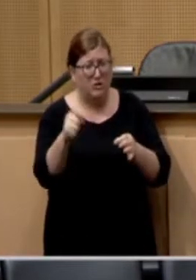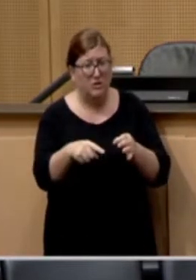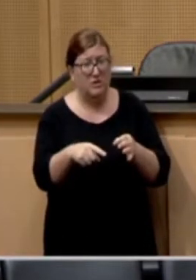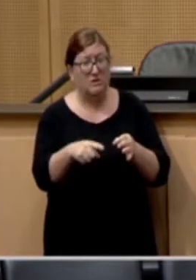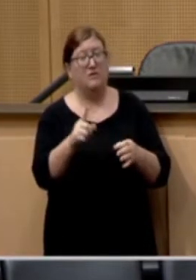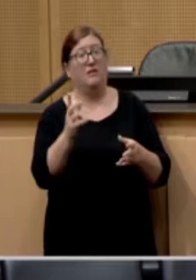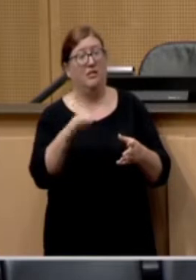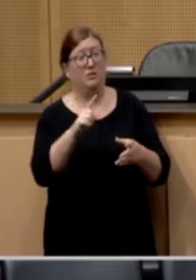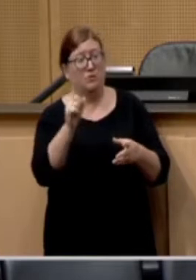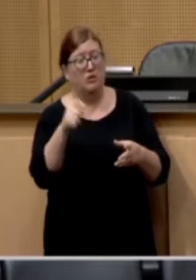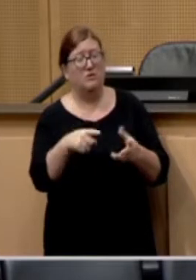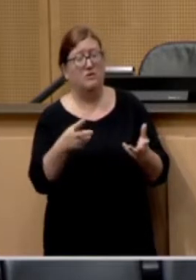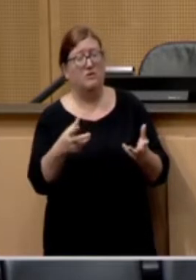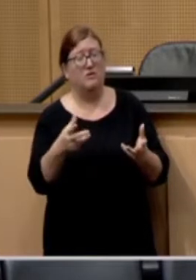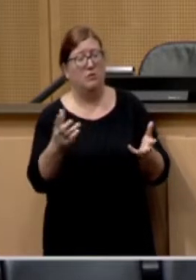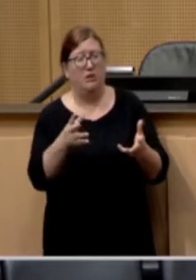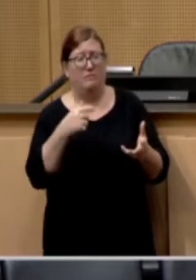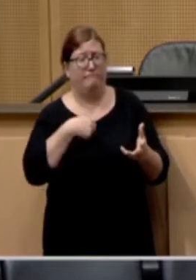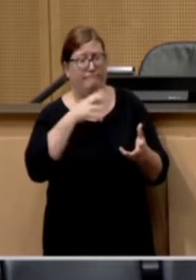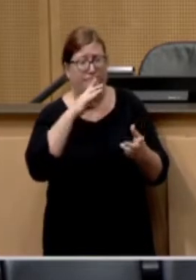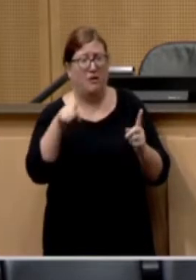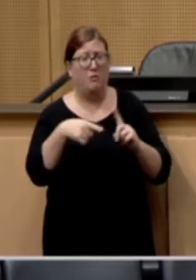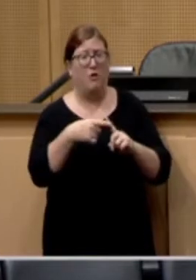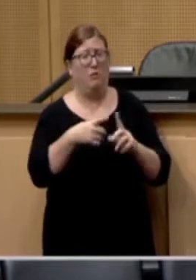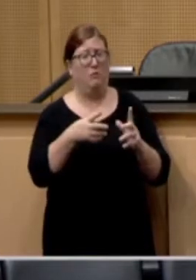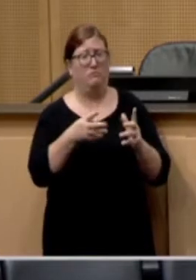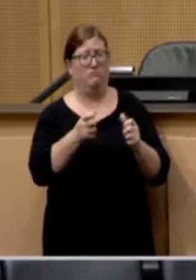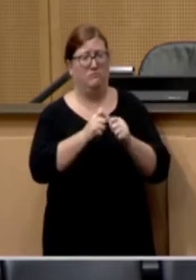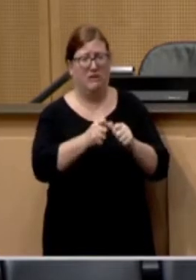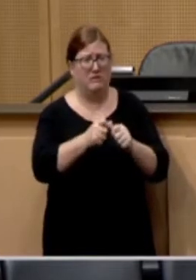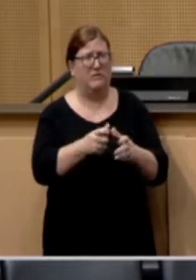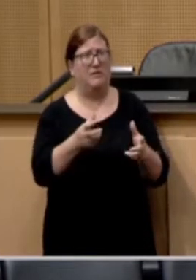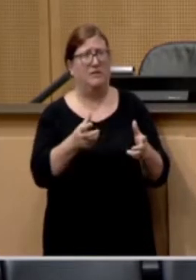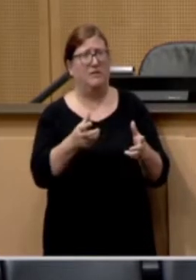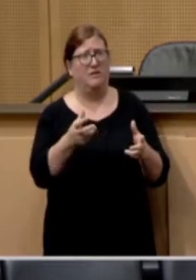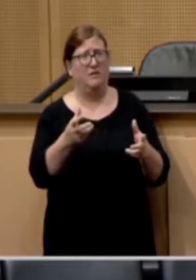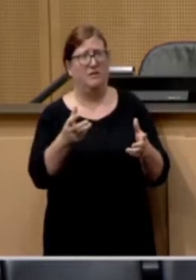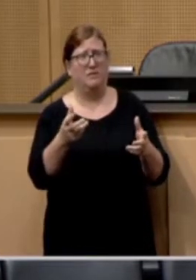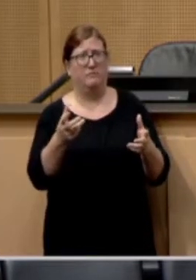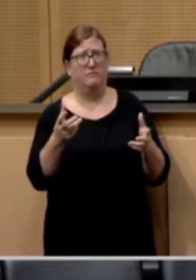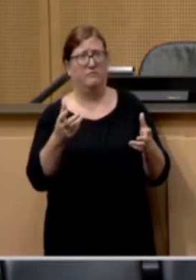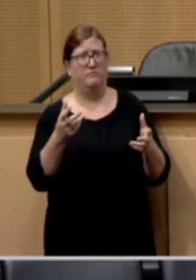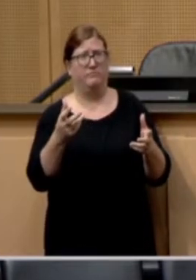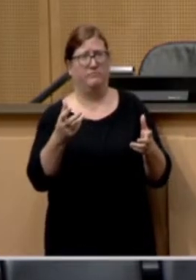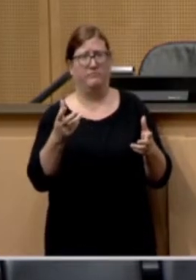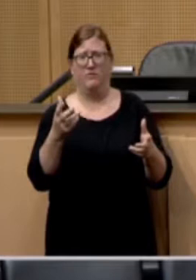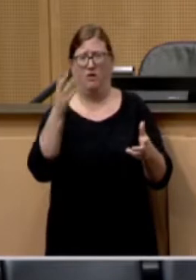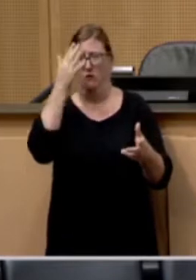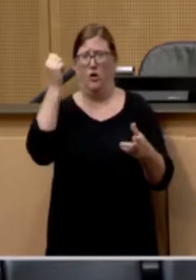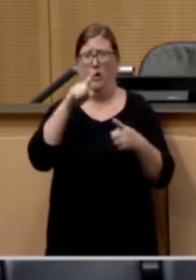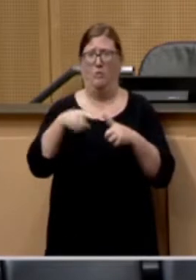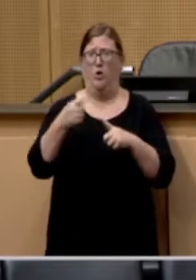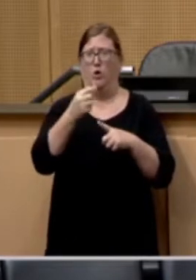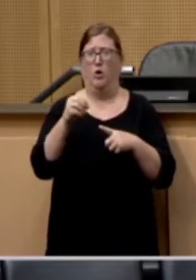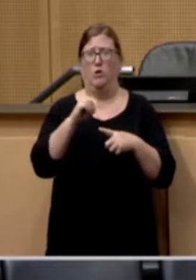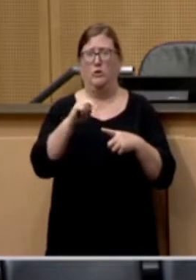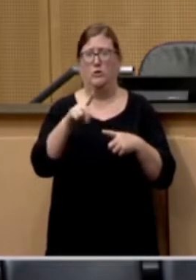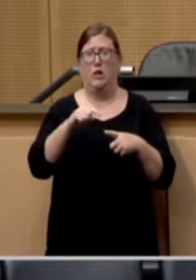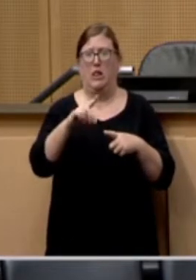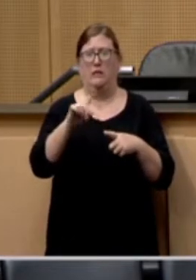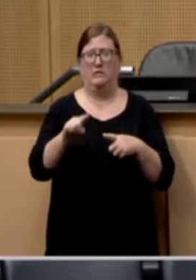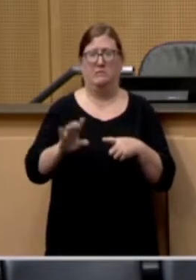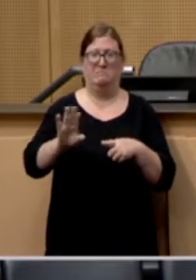this question exactly what is I talk about this council? You know what it means? What is forgot about Gonzalez? She